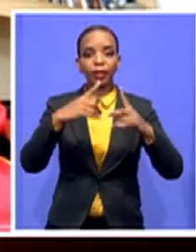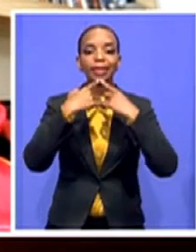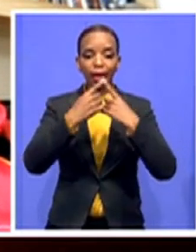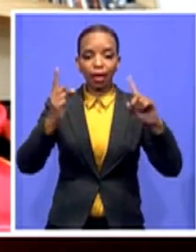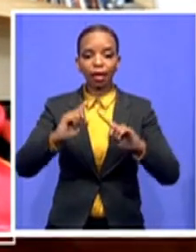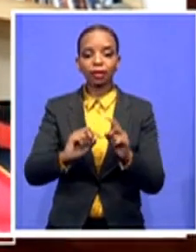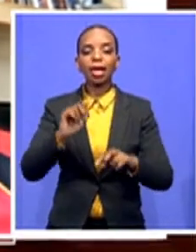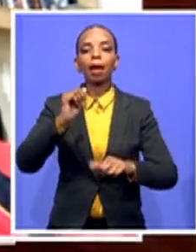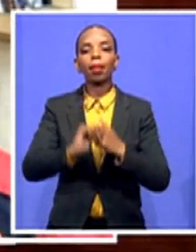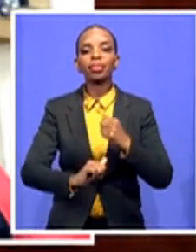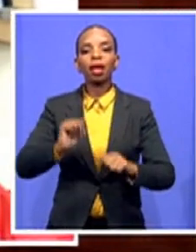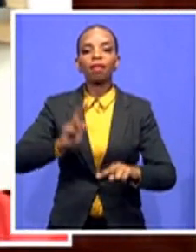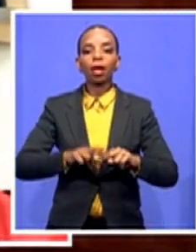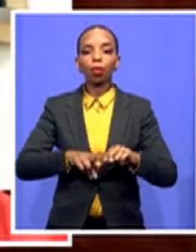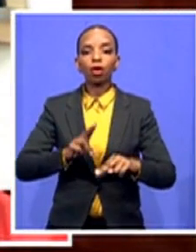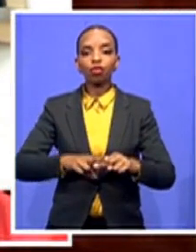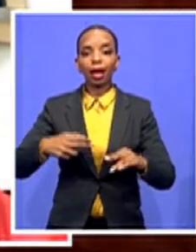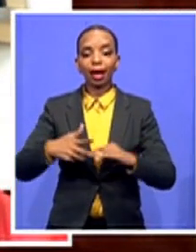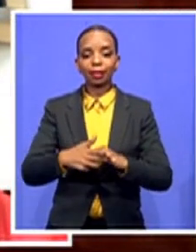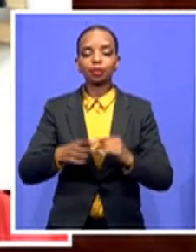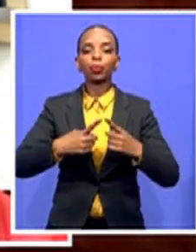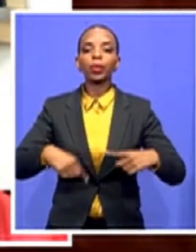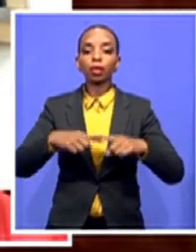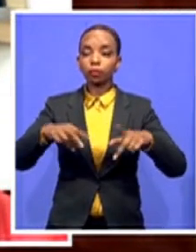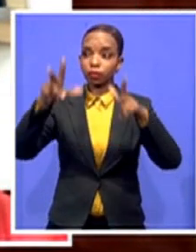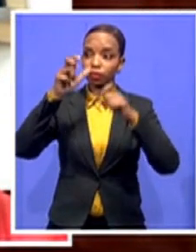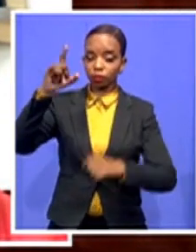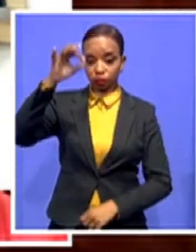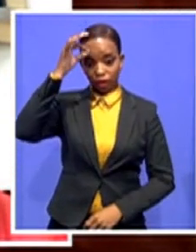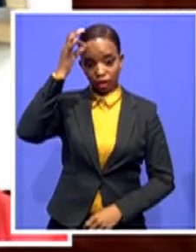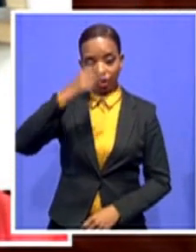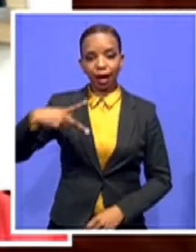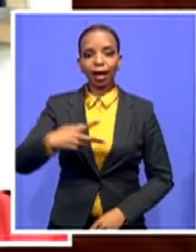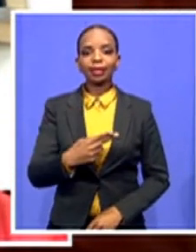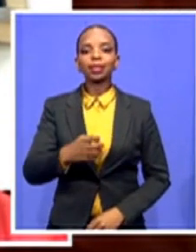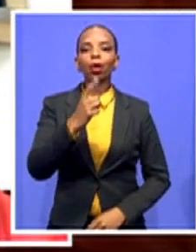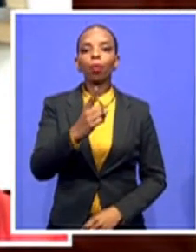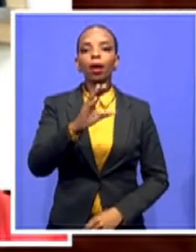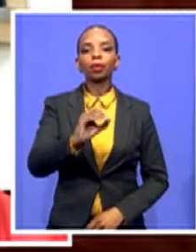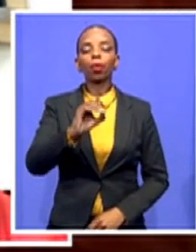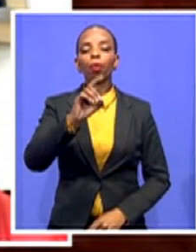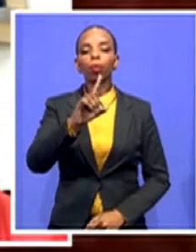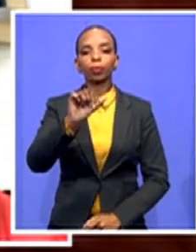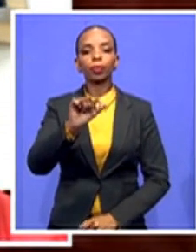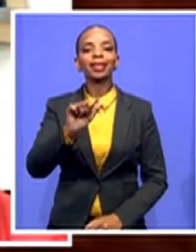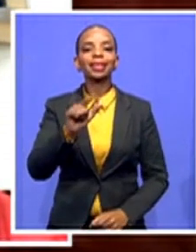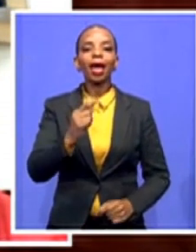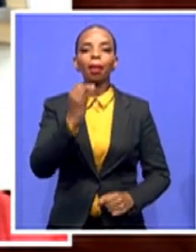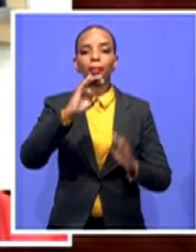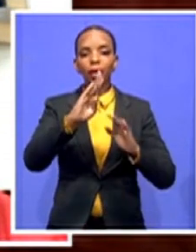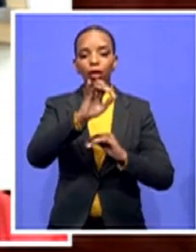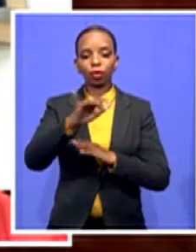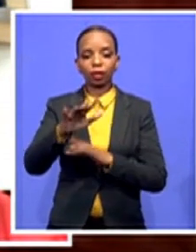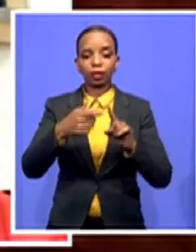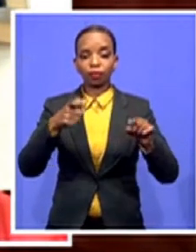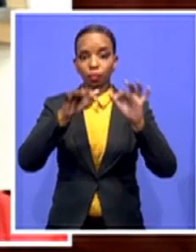a 161 billion rands from the public sector wages and their conditions of